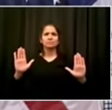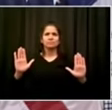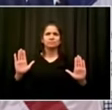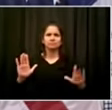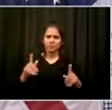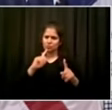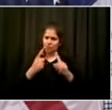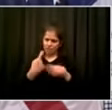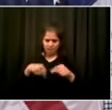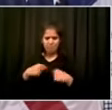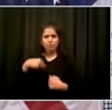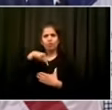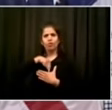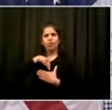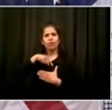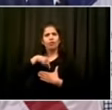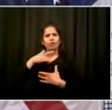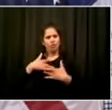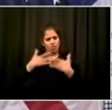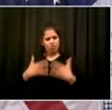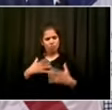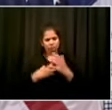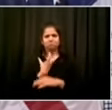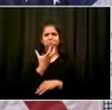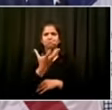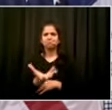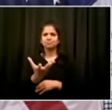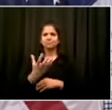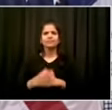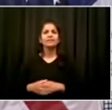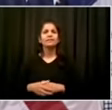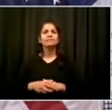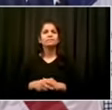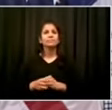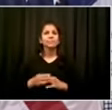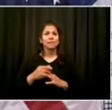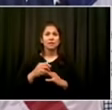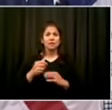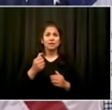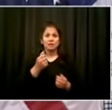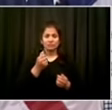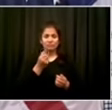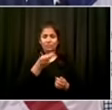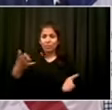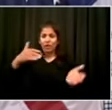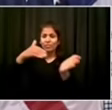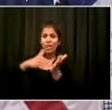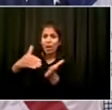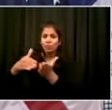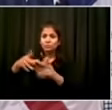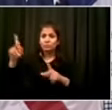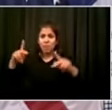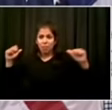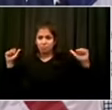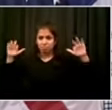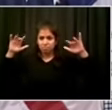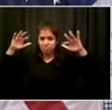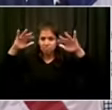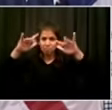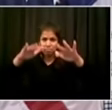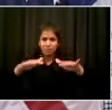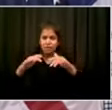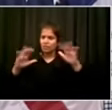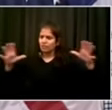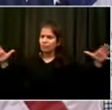a better city, a better nation. I want to thank everybody who has expressed their views